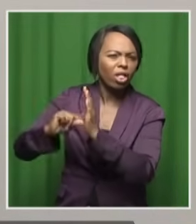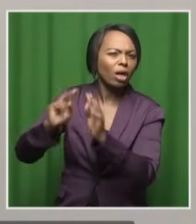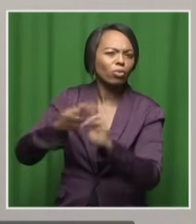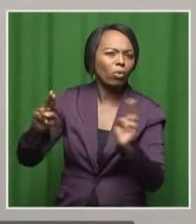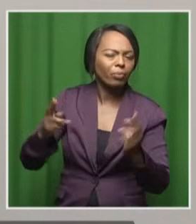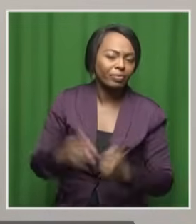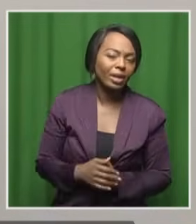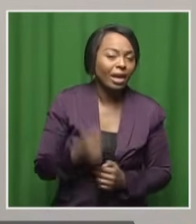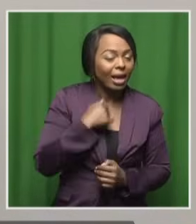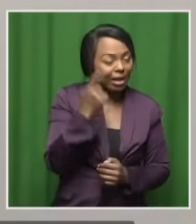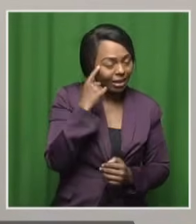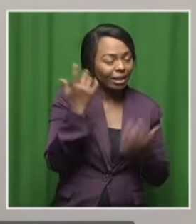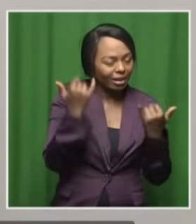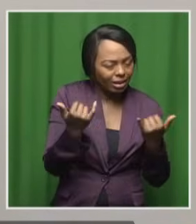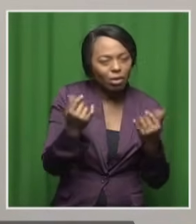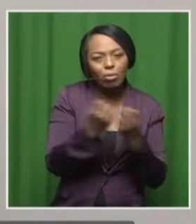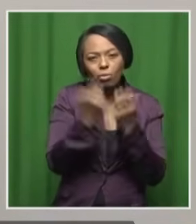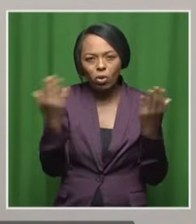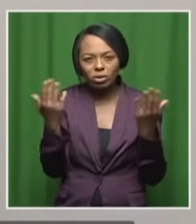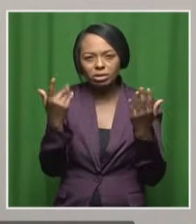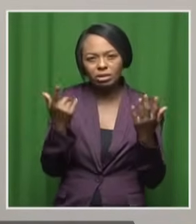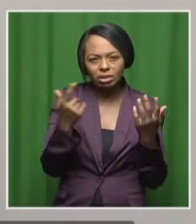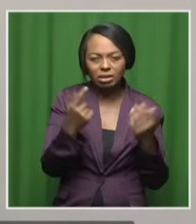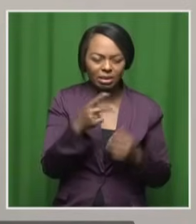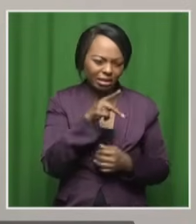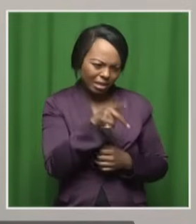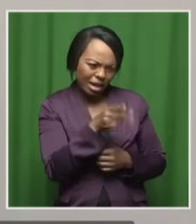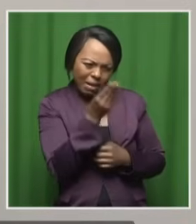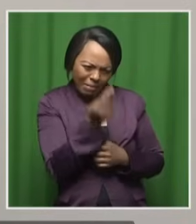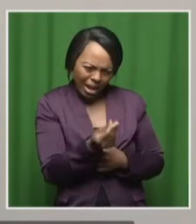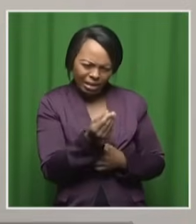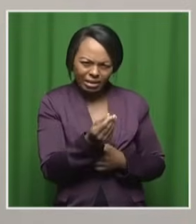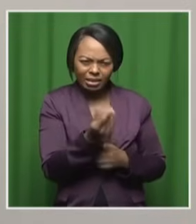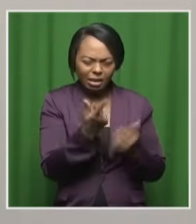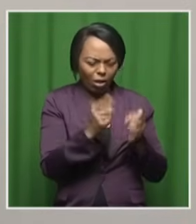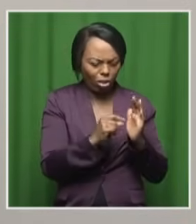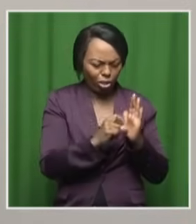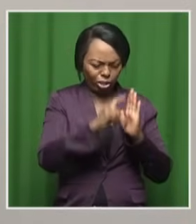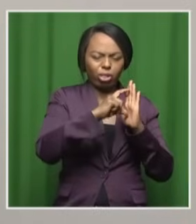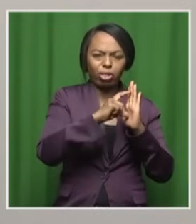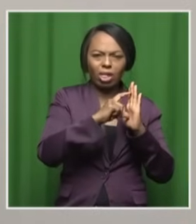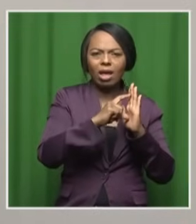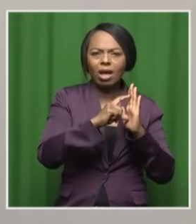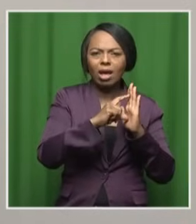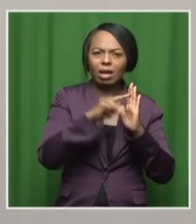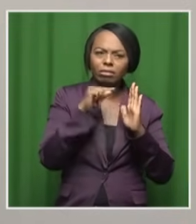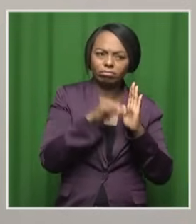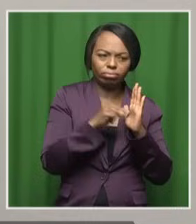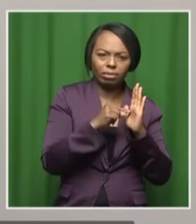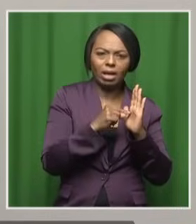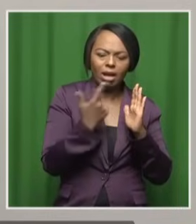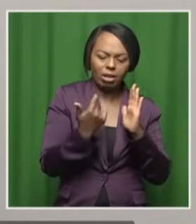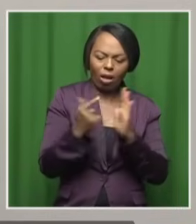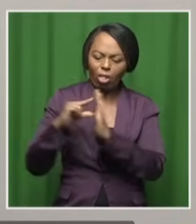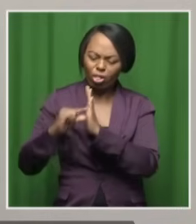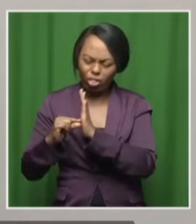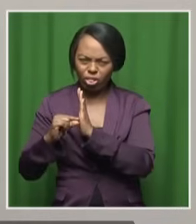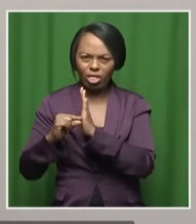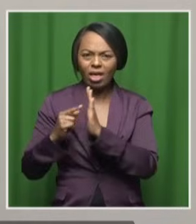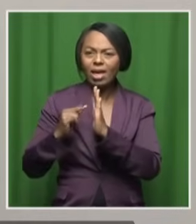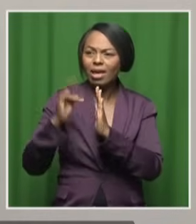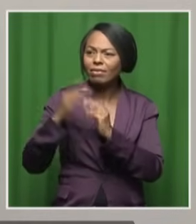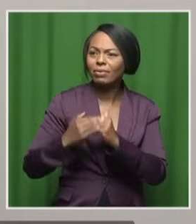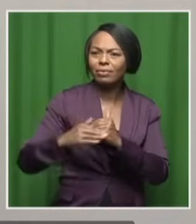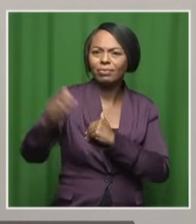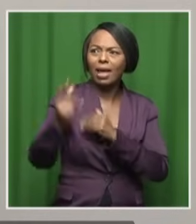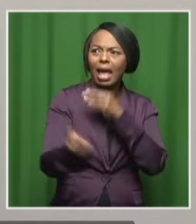hedge their bets in terms of, is this going to be a sustainable decrease over a period of time? So yes, you could say that you need to see an immediate